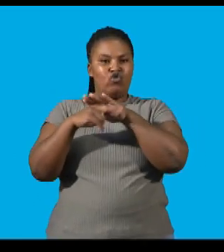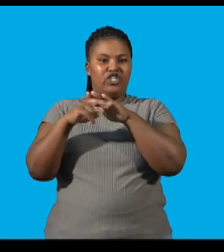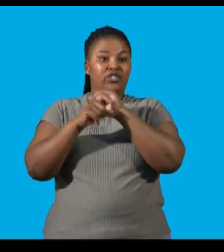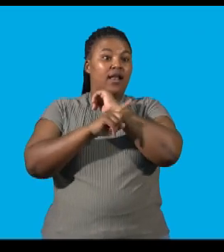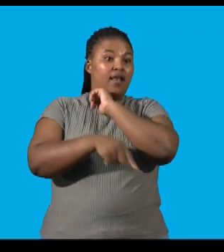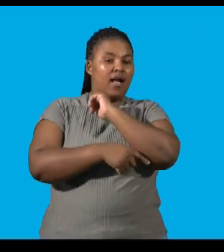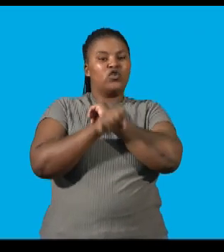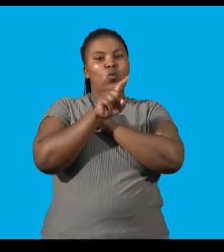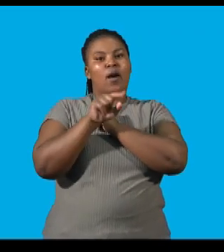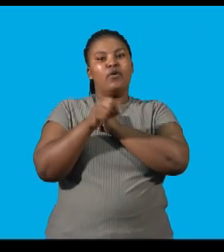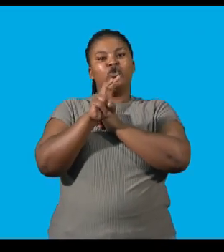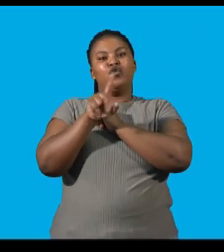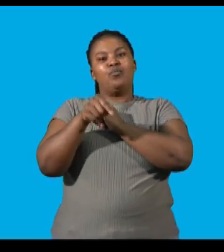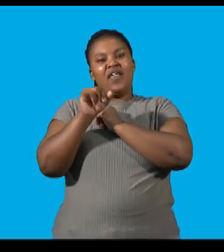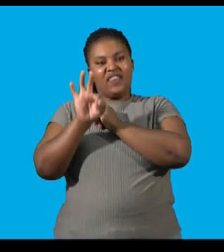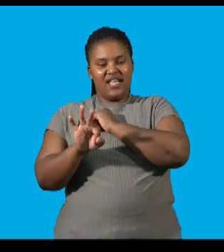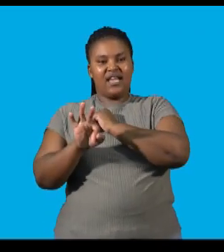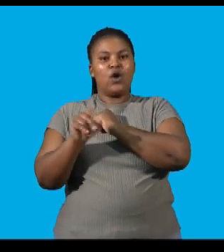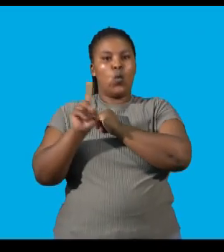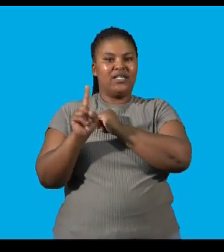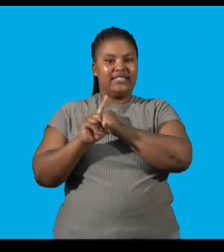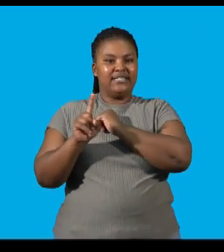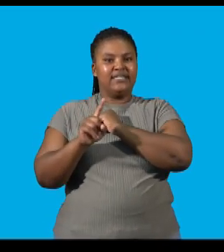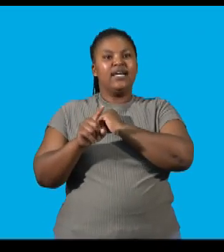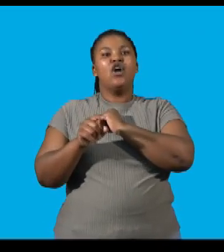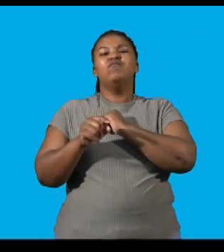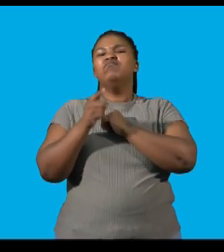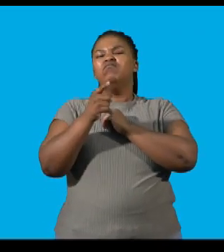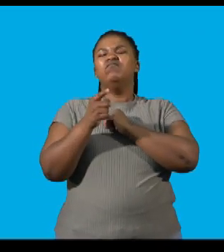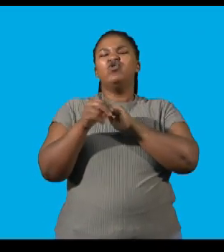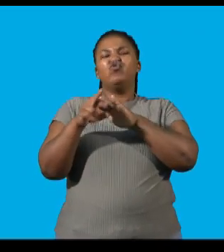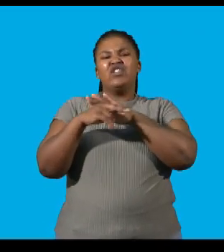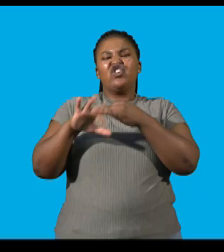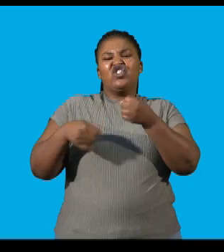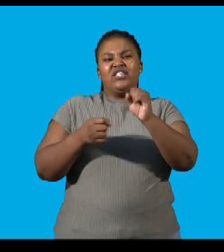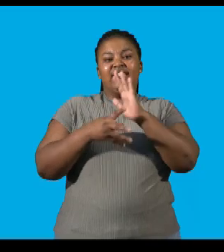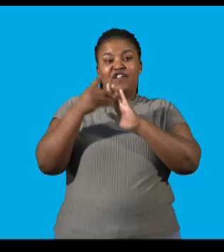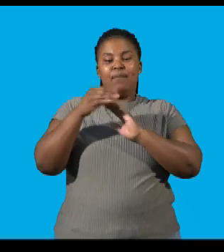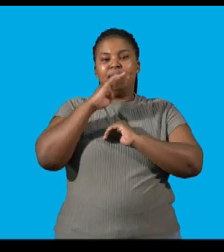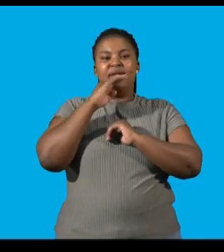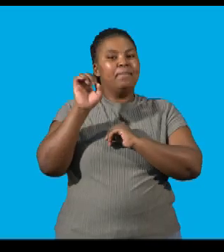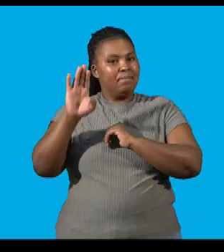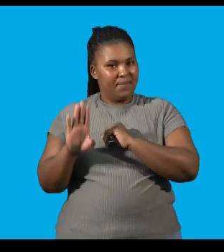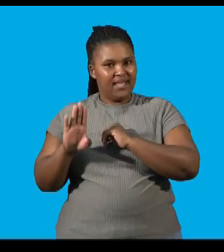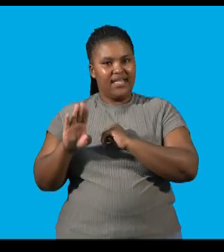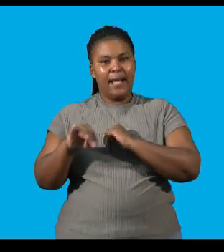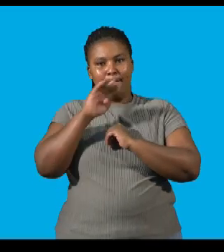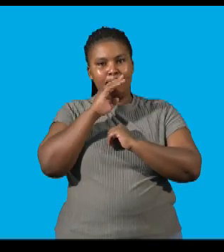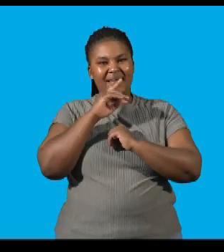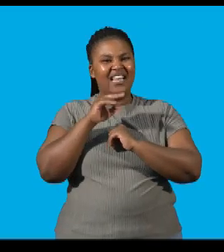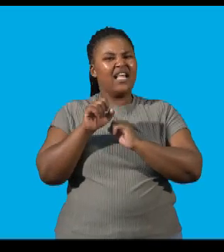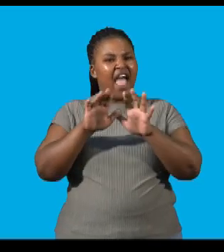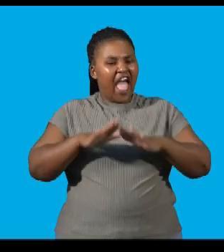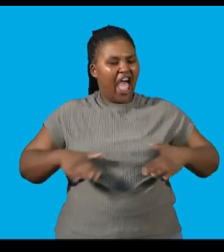lastly, 1.2.3, that is a regional strategic development. It's B, which